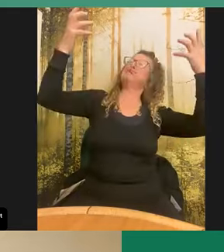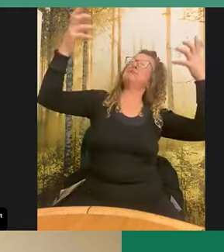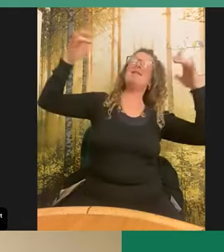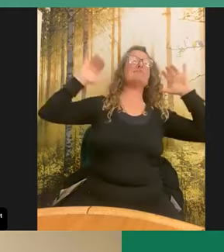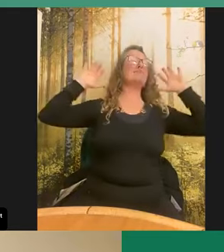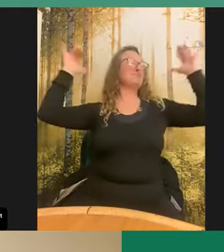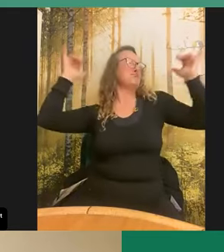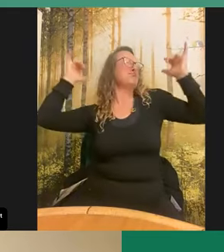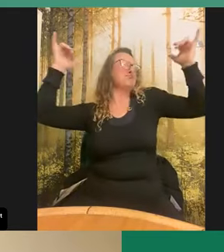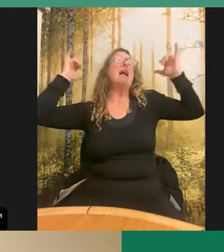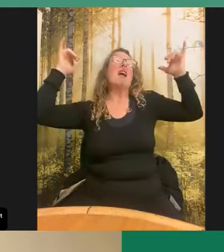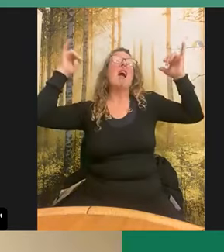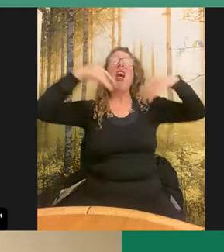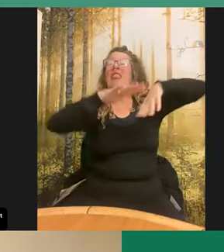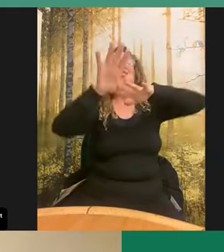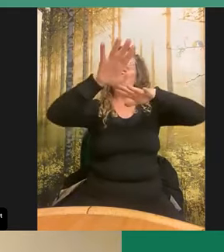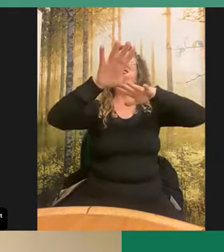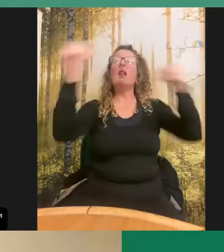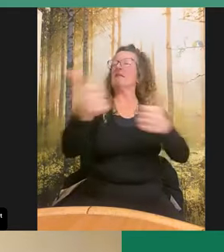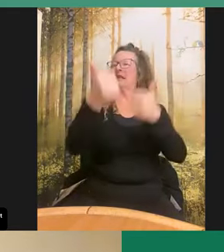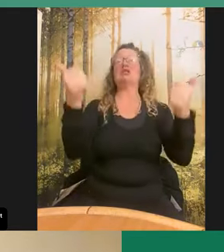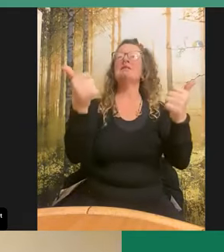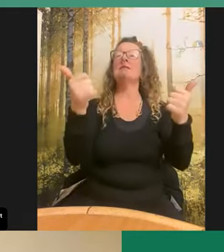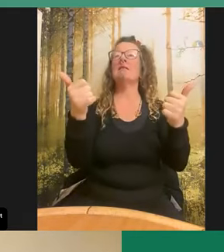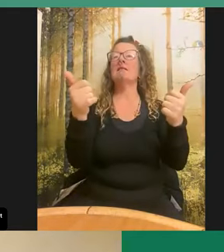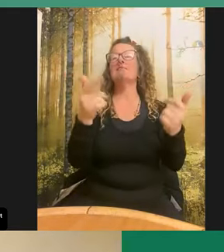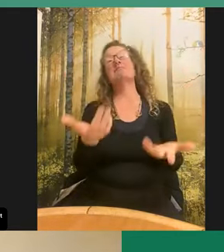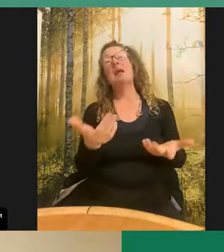is over. But in terms of actual the physical movement,